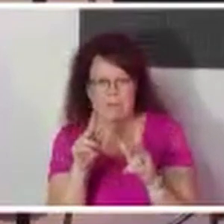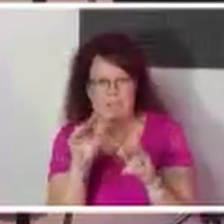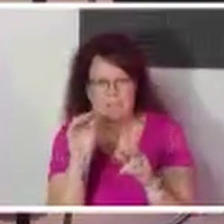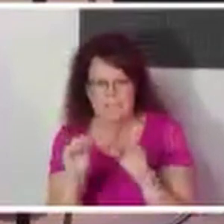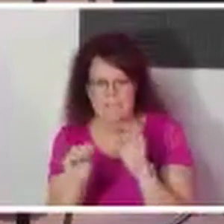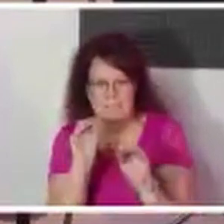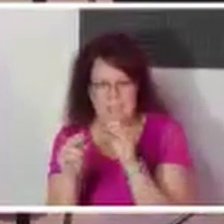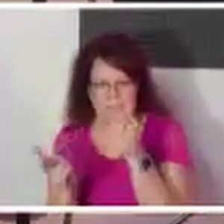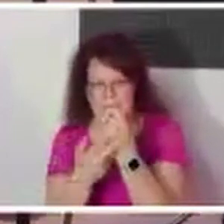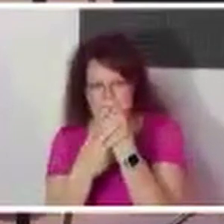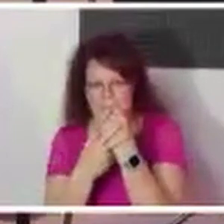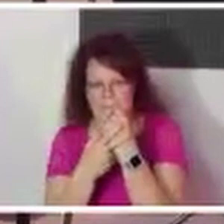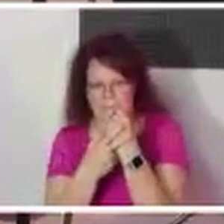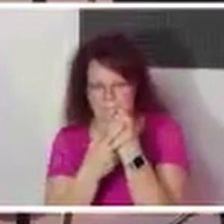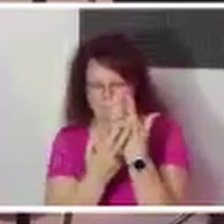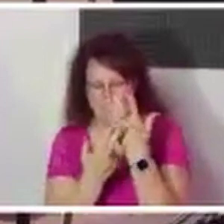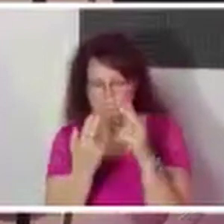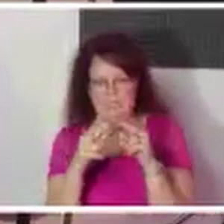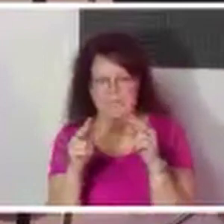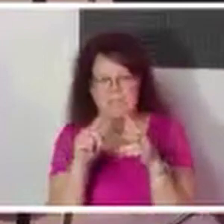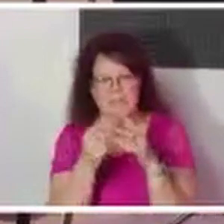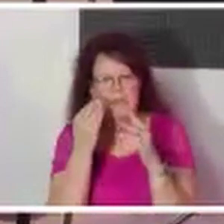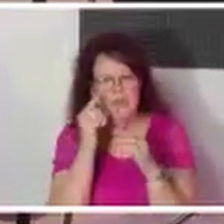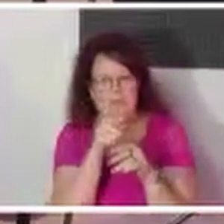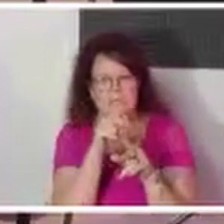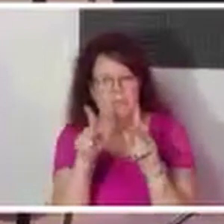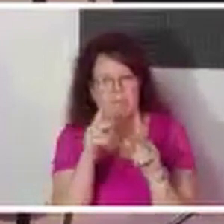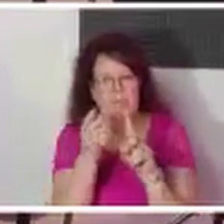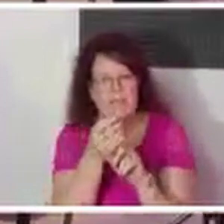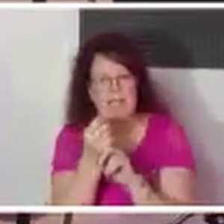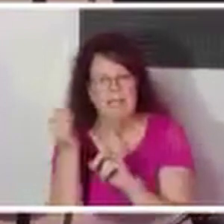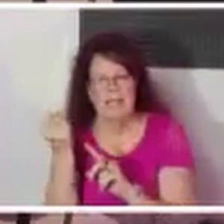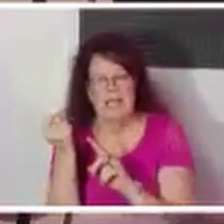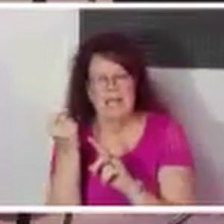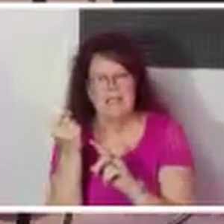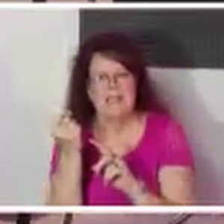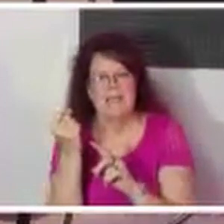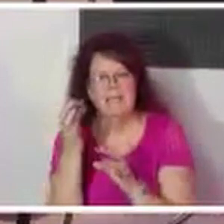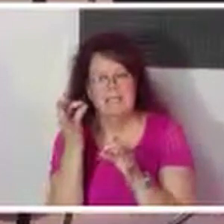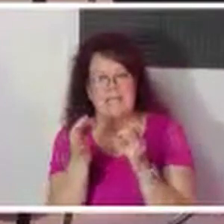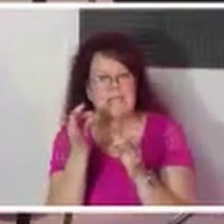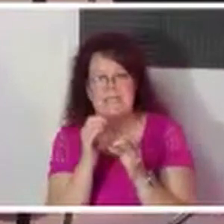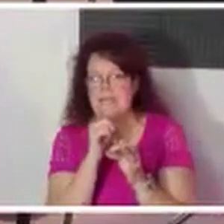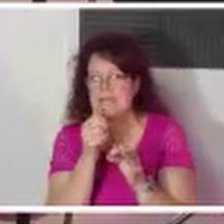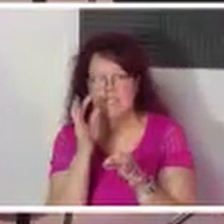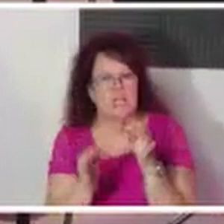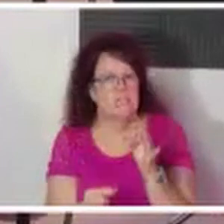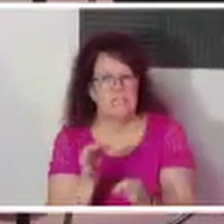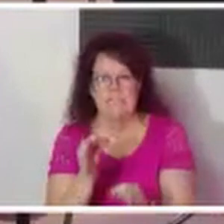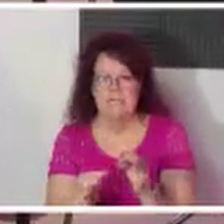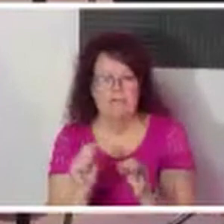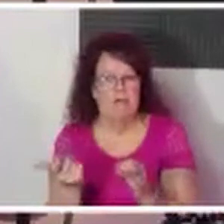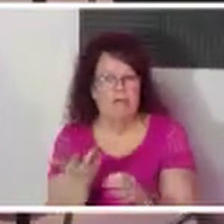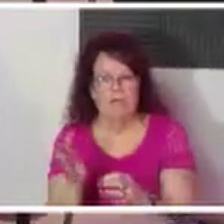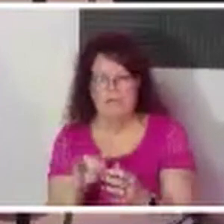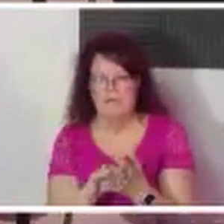me, as I got to know the individuals that were being held and detained unjustly, of all things too, was that there's not